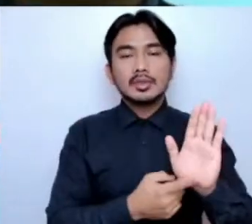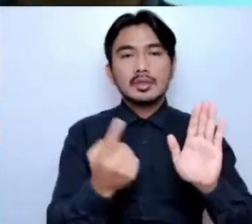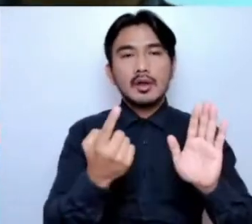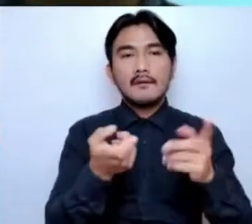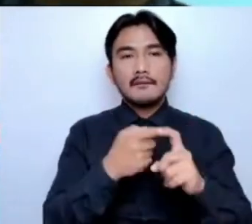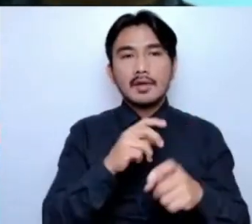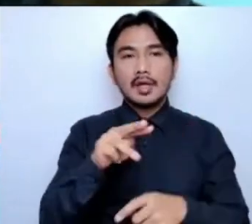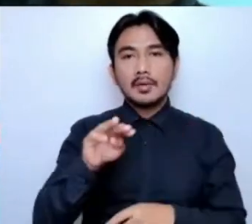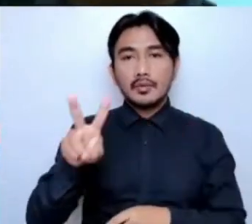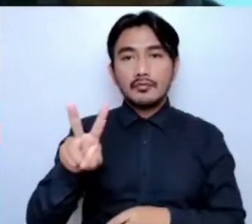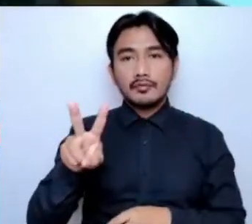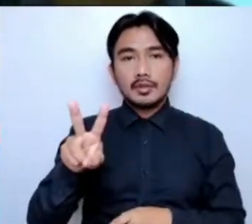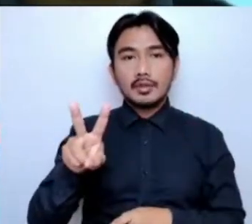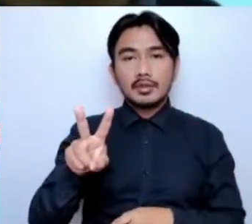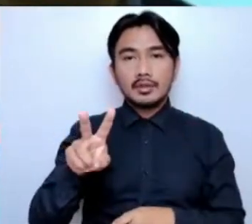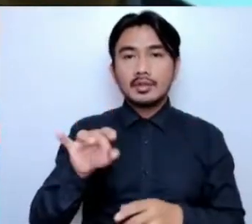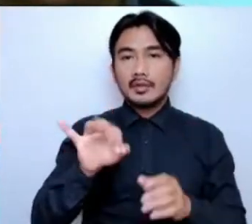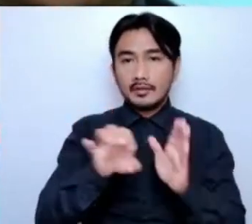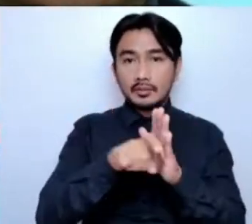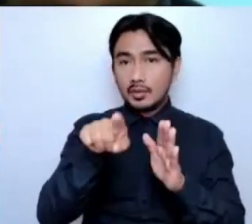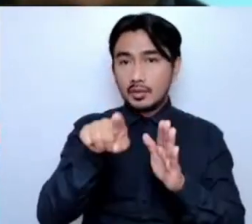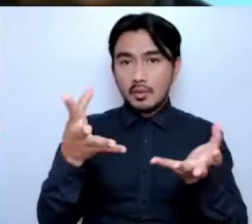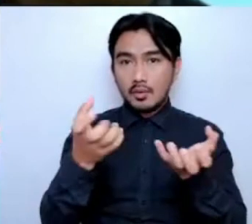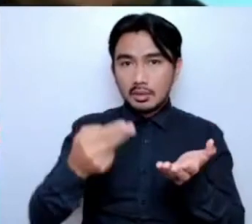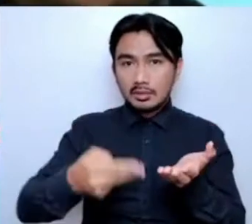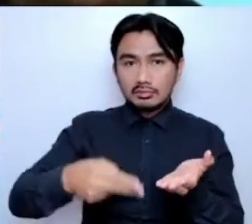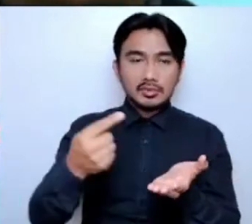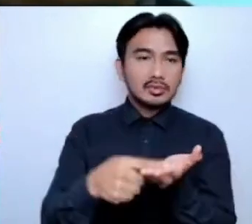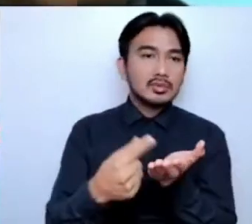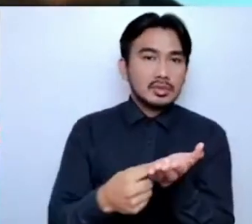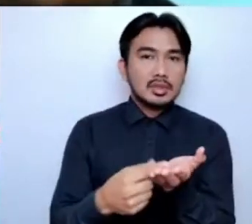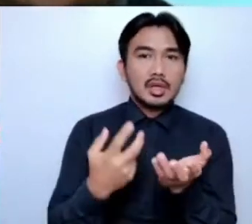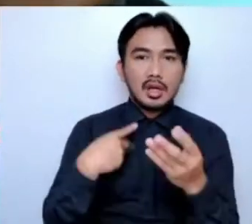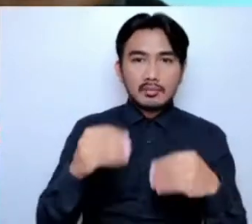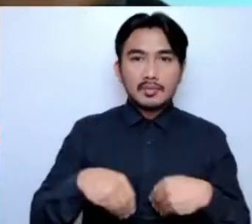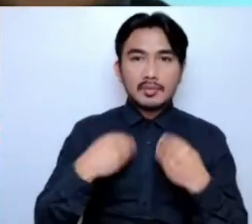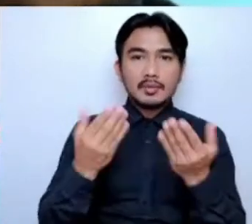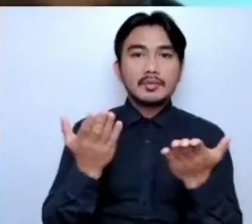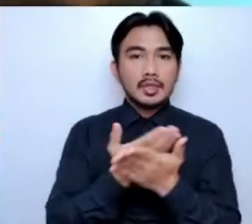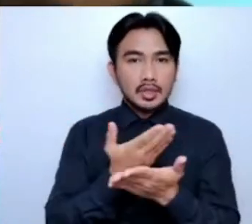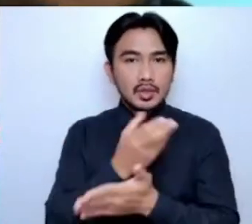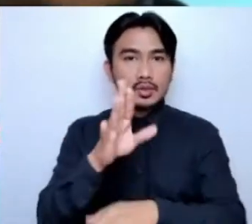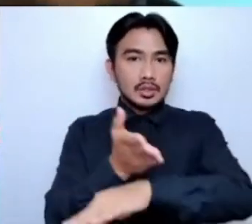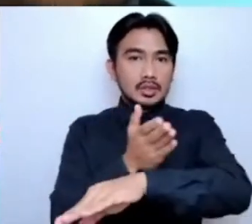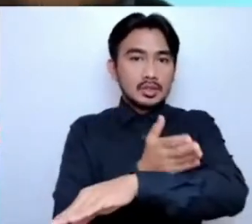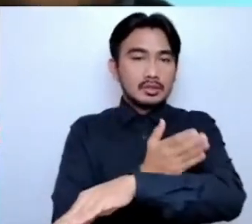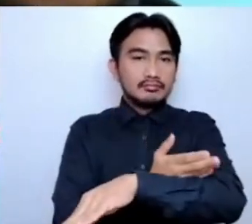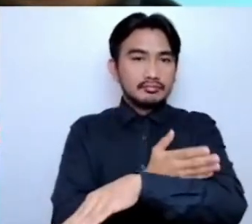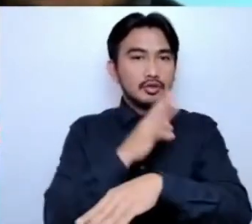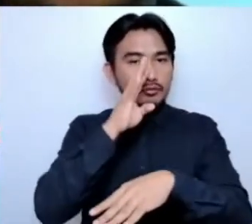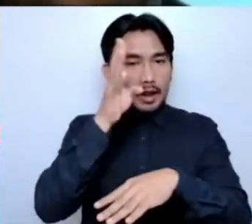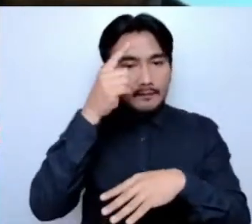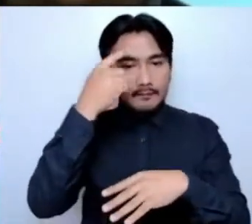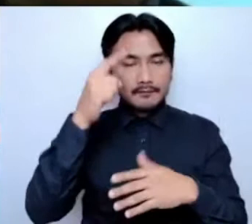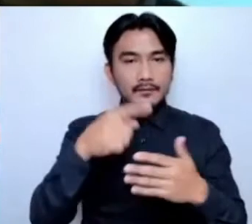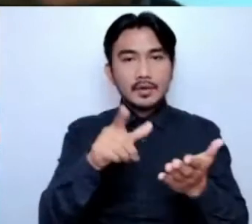you were able to reach the point where you get to produce a new or improved design of learning programs, then you get